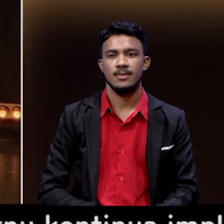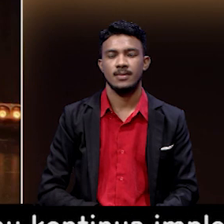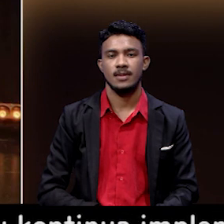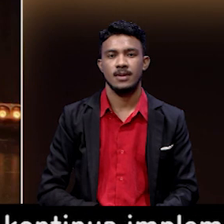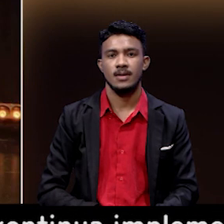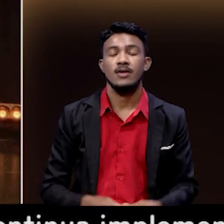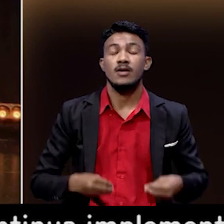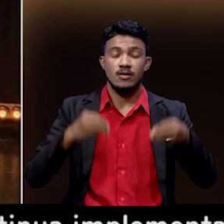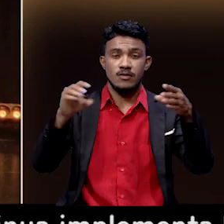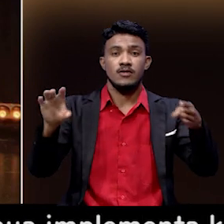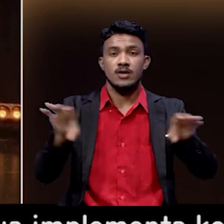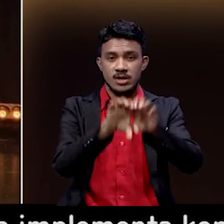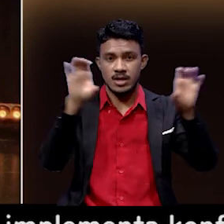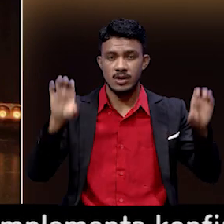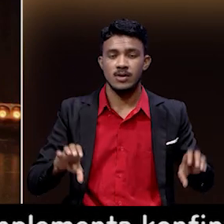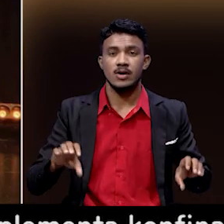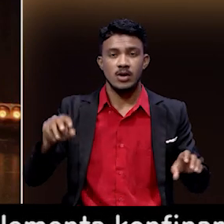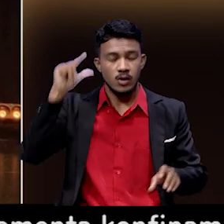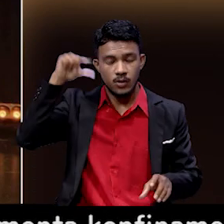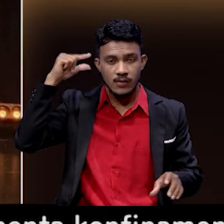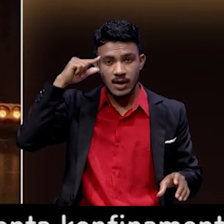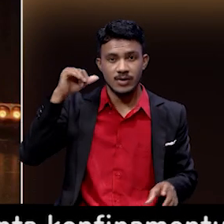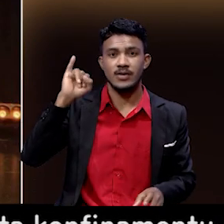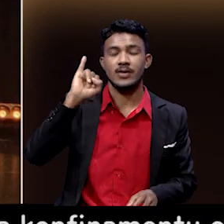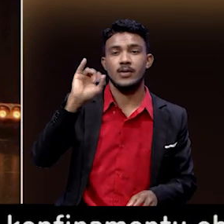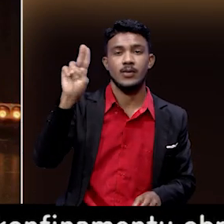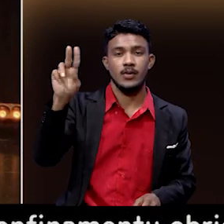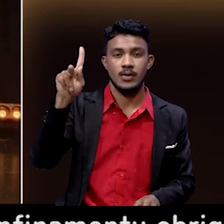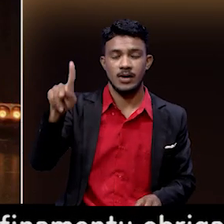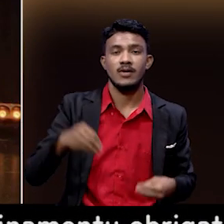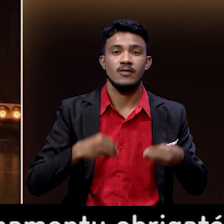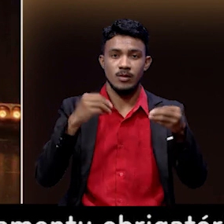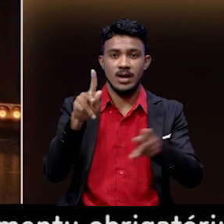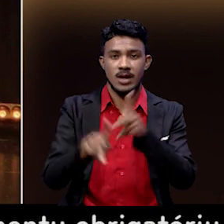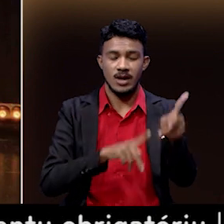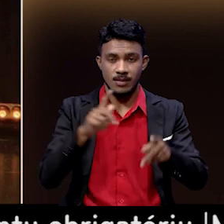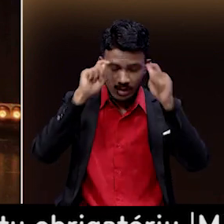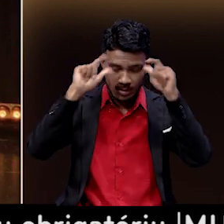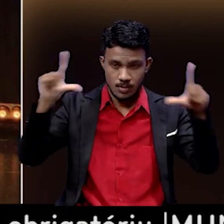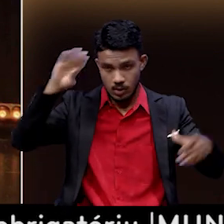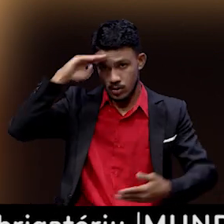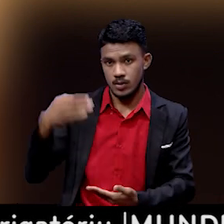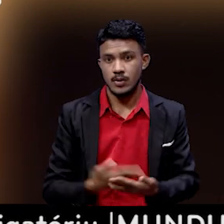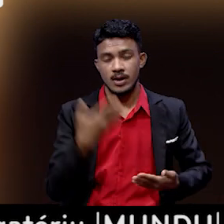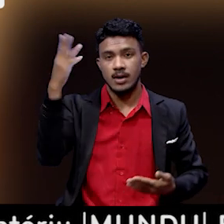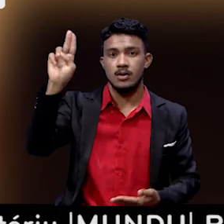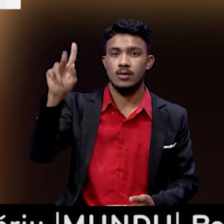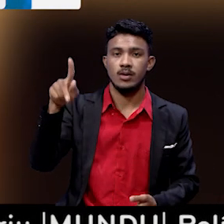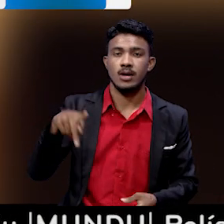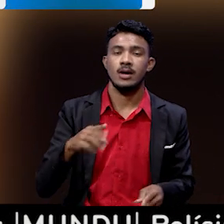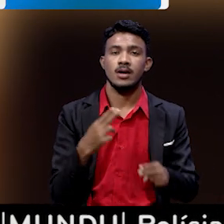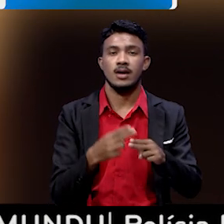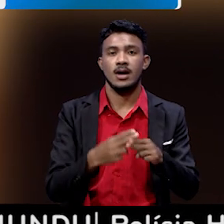Premiu sertifikadu nebe Governu Inglatera oferece pe Prezidente Komunidade Timor-oan in Inglatera Celsio Oliveira ne.